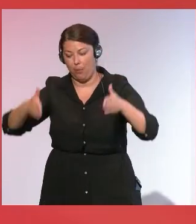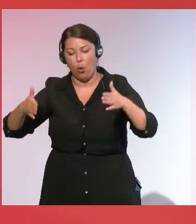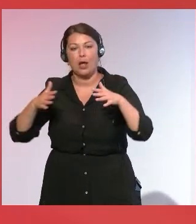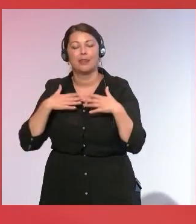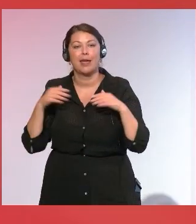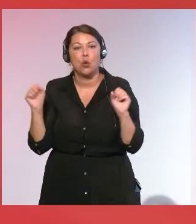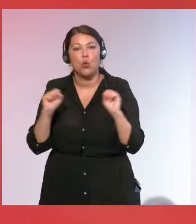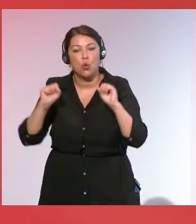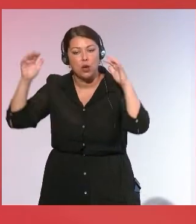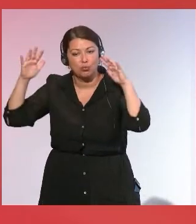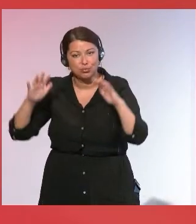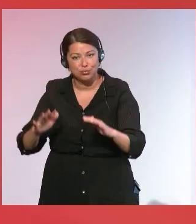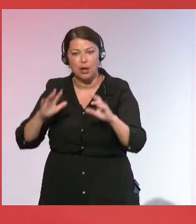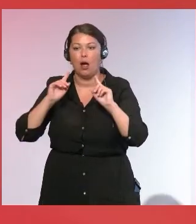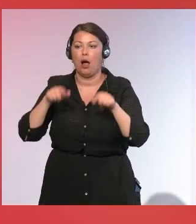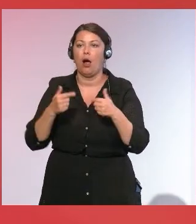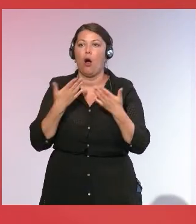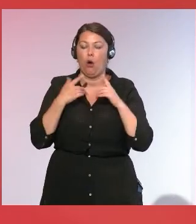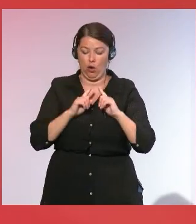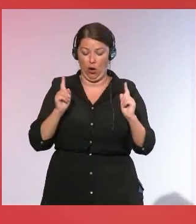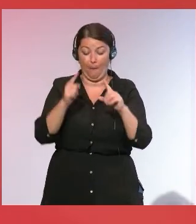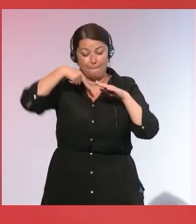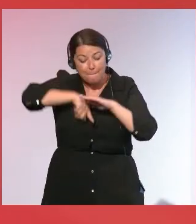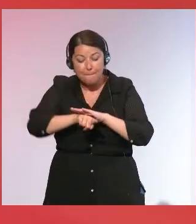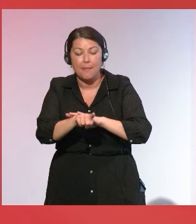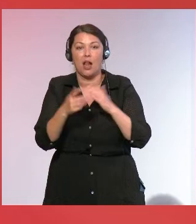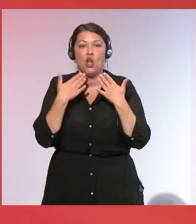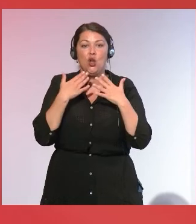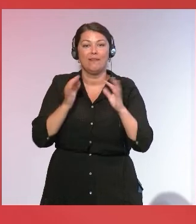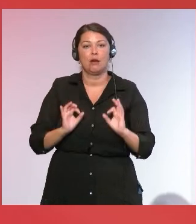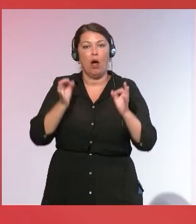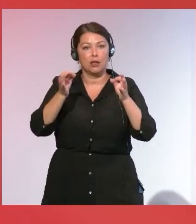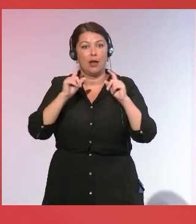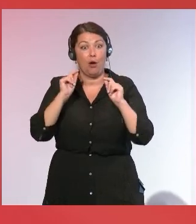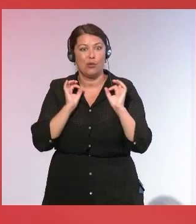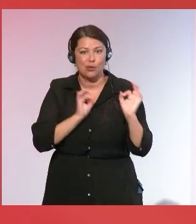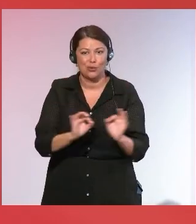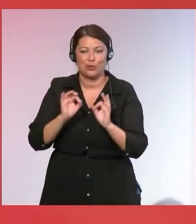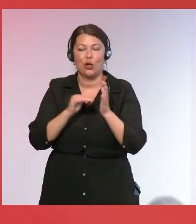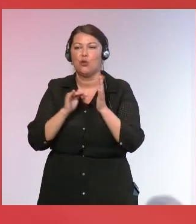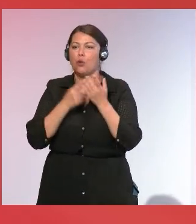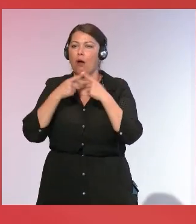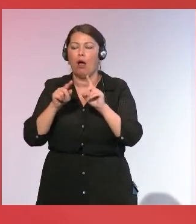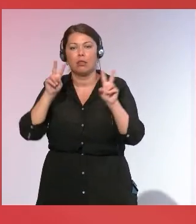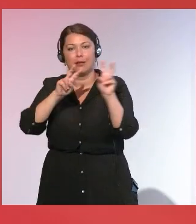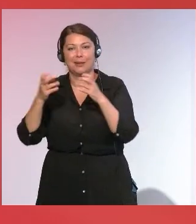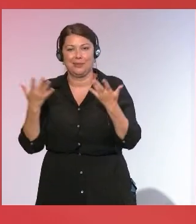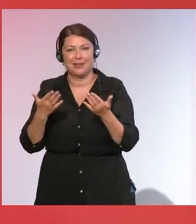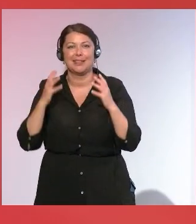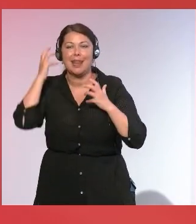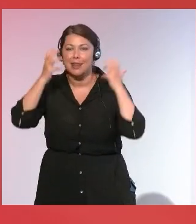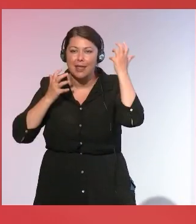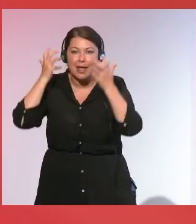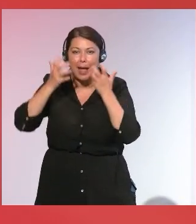good. And also things like noise pollution. We're seeing with, for example, heat pumps, these new means of